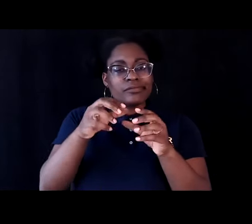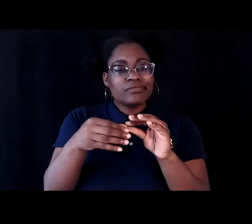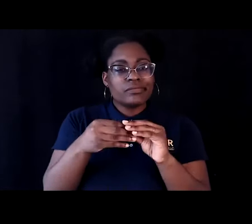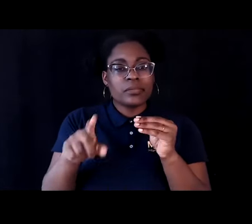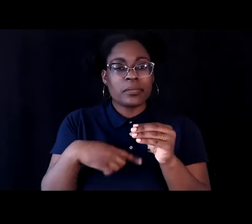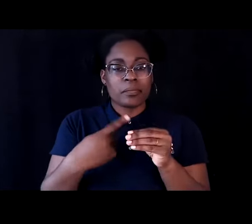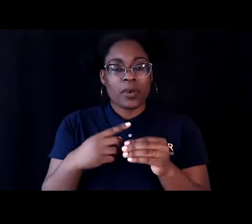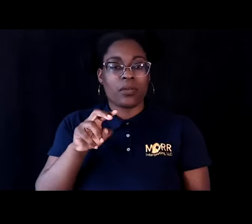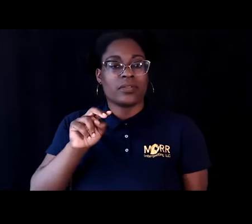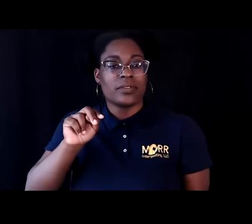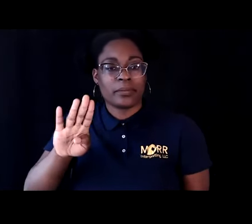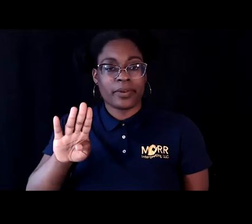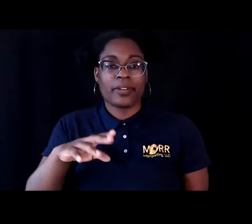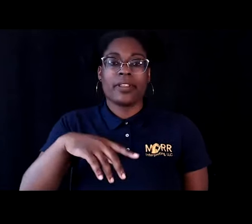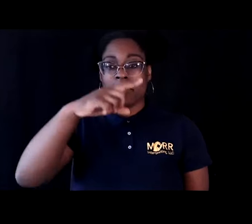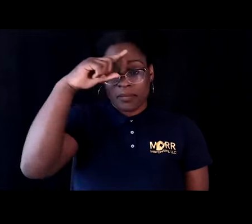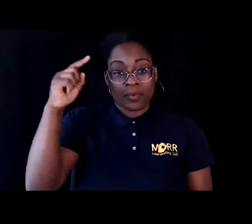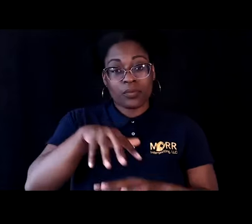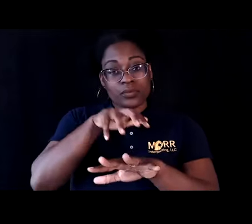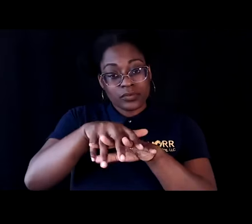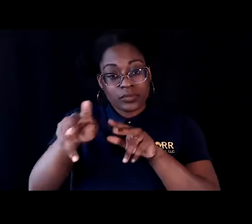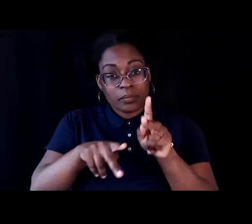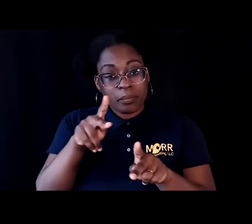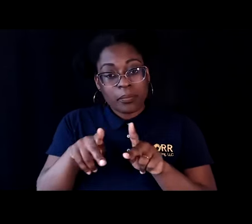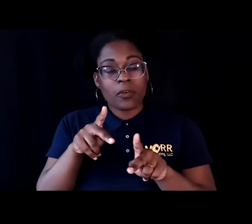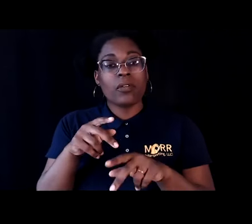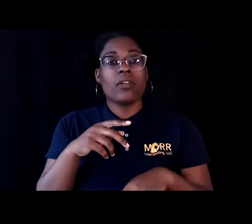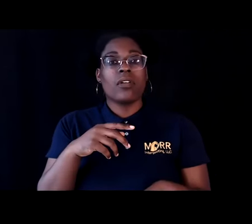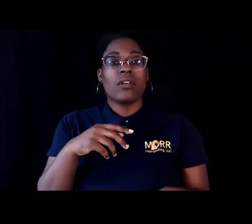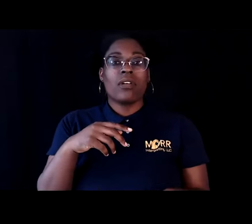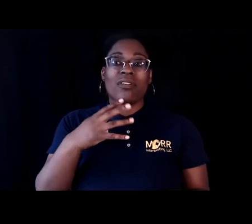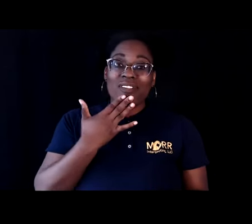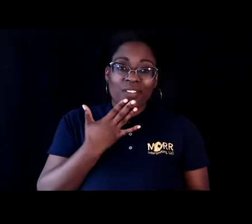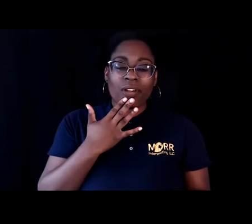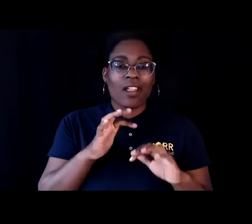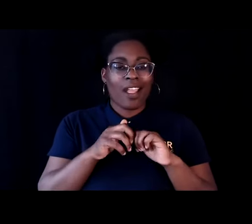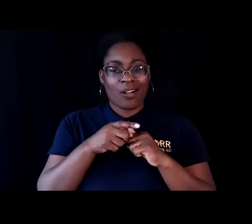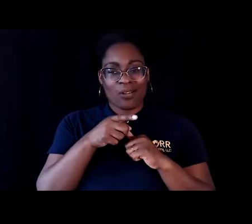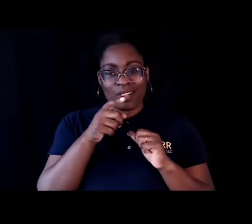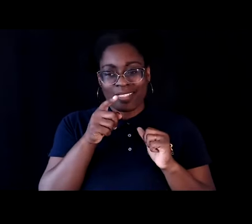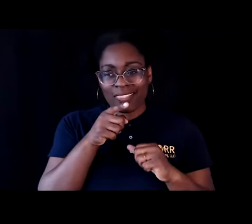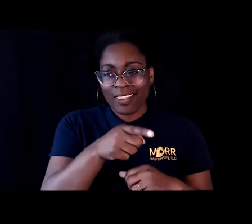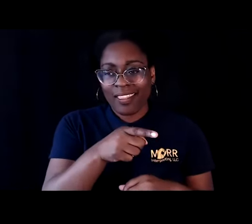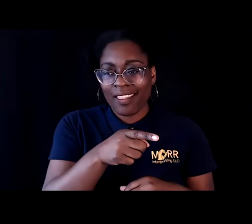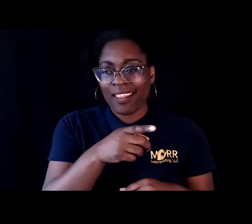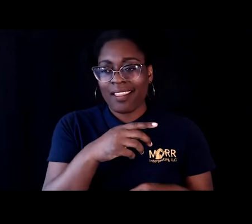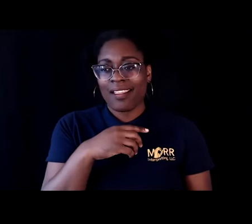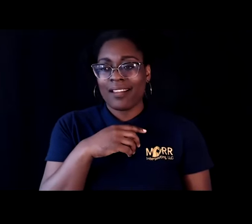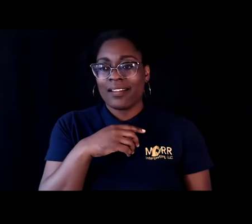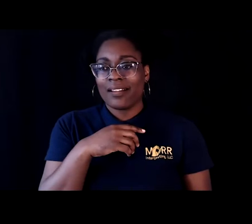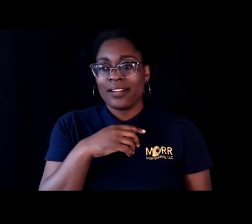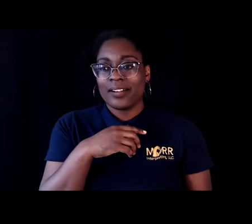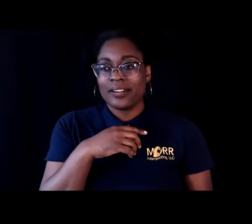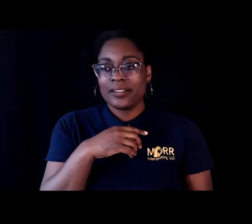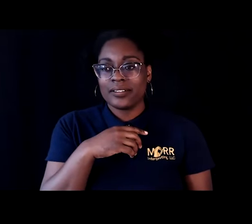color risk appropriating Indigenous gender identities? I think I would probably need to hear a little